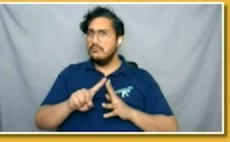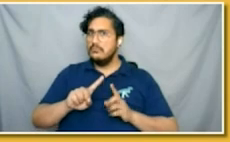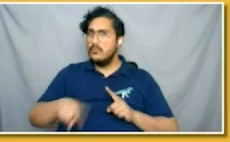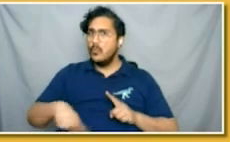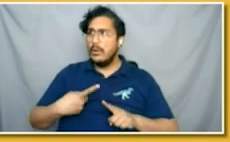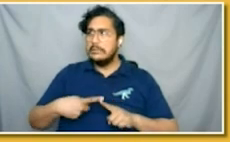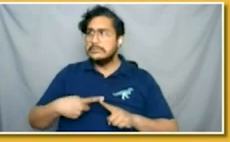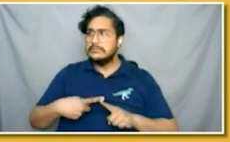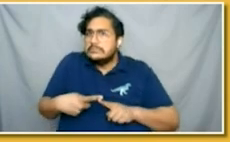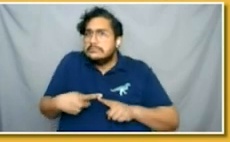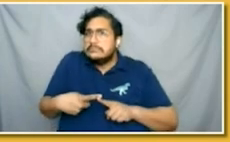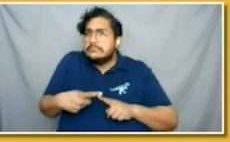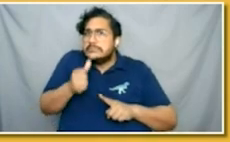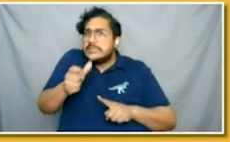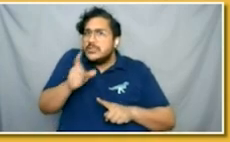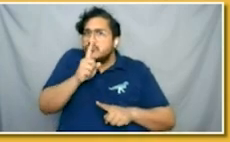about